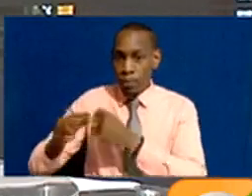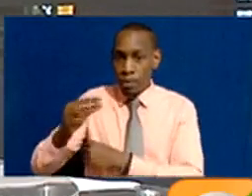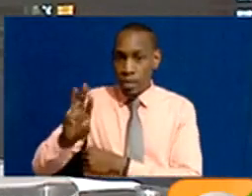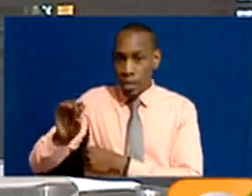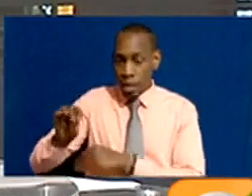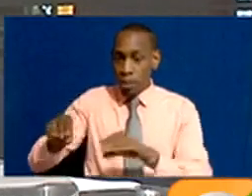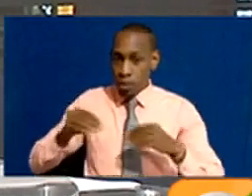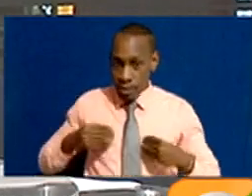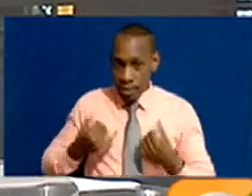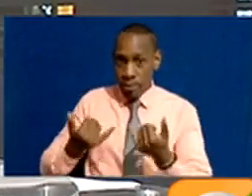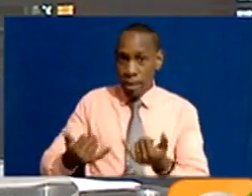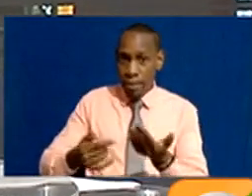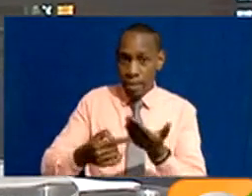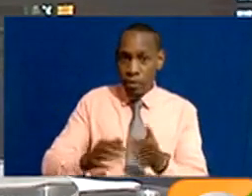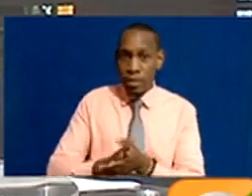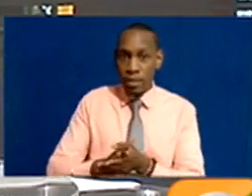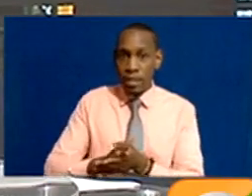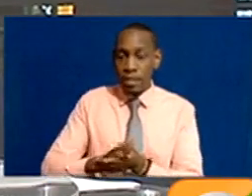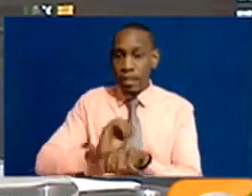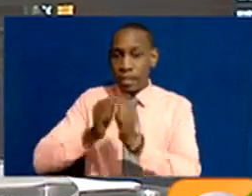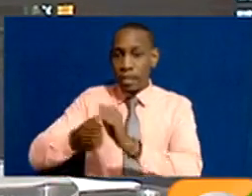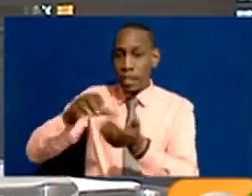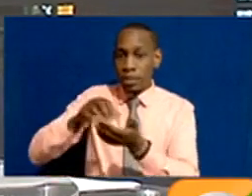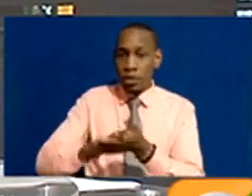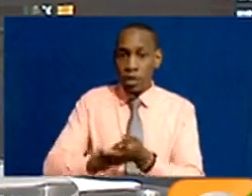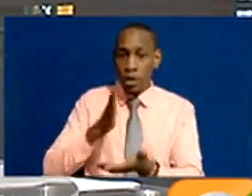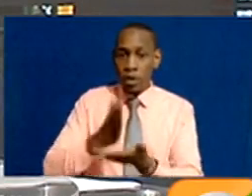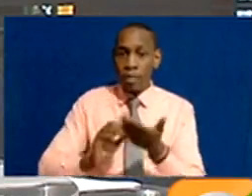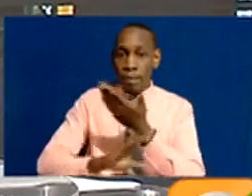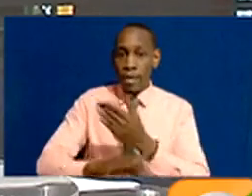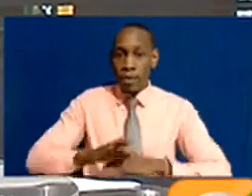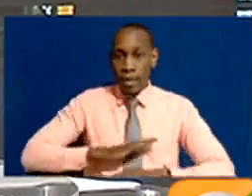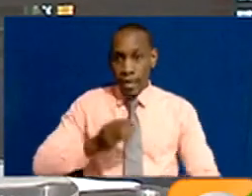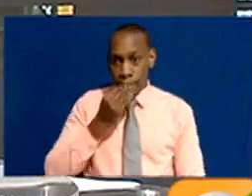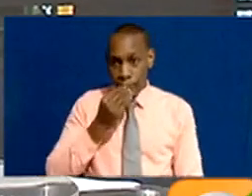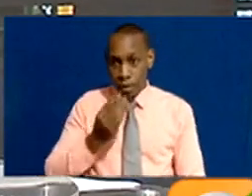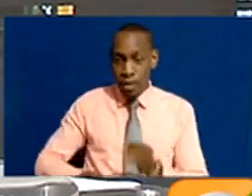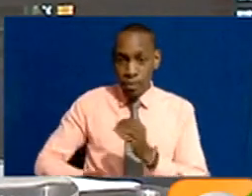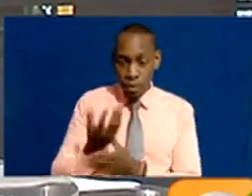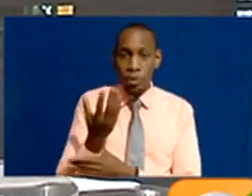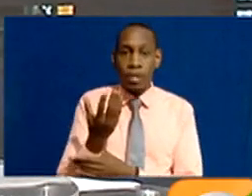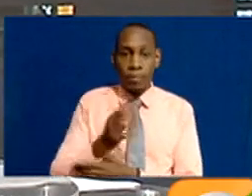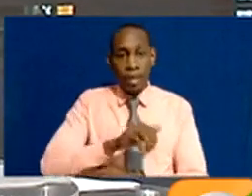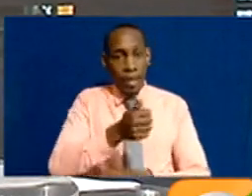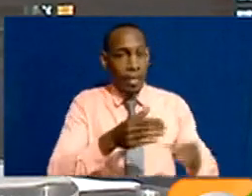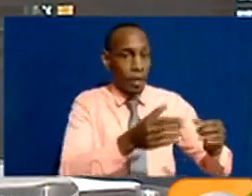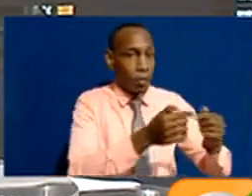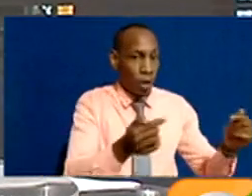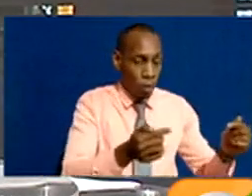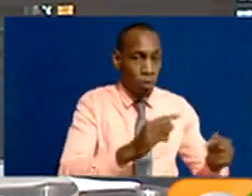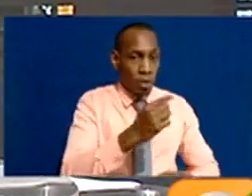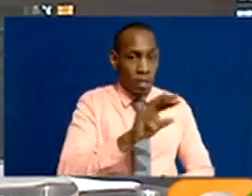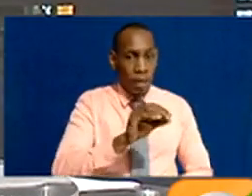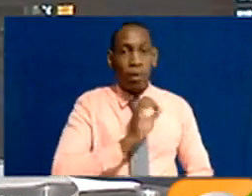adoption of the technology hail it as a game changer in securing the country as far as food production goes, those in the